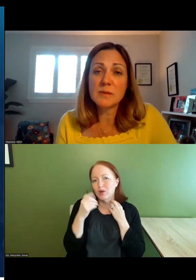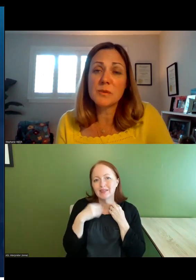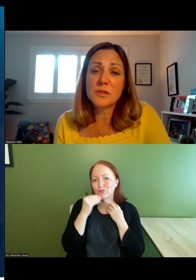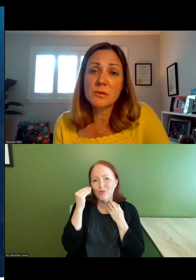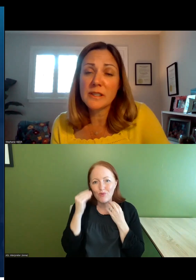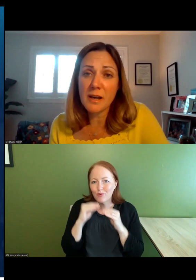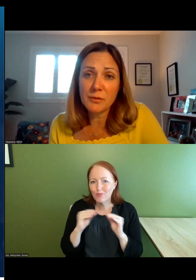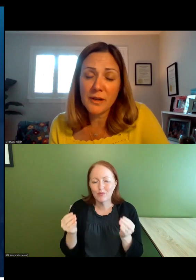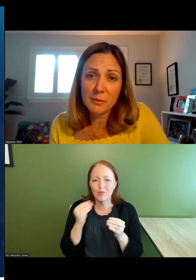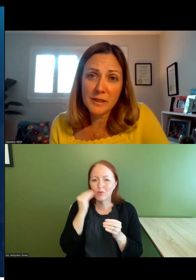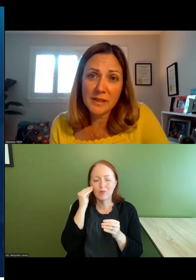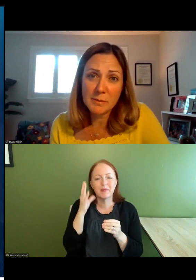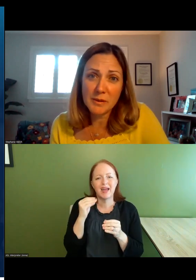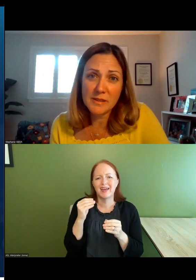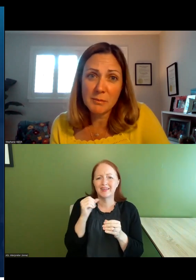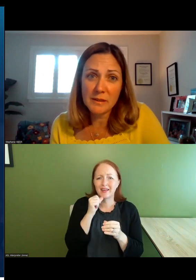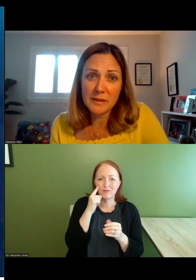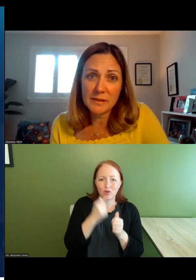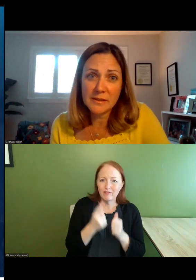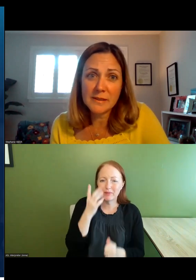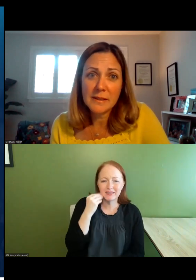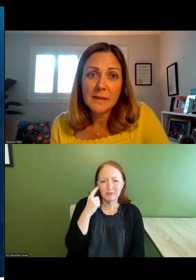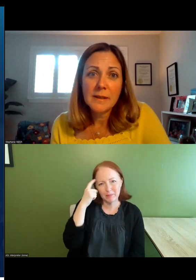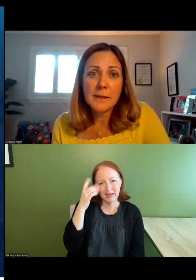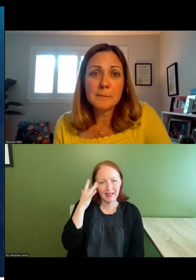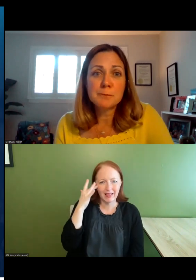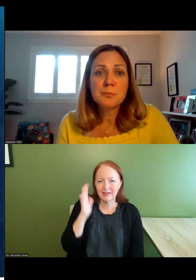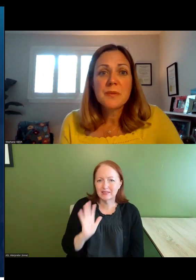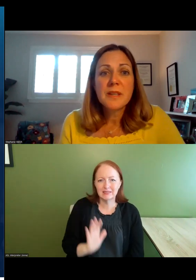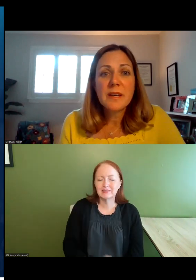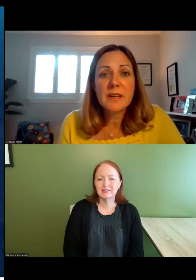homelessness, and it's most certainly not for everybody experiencing mental illness.